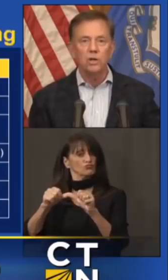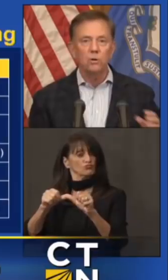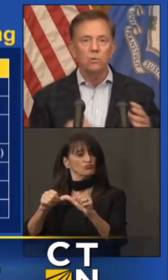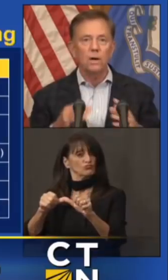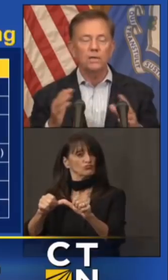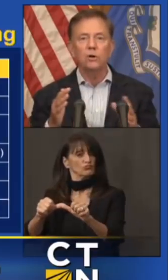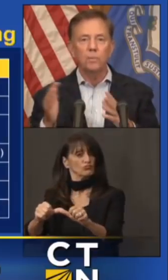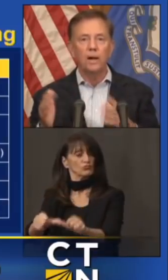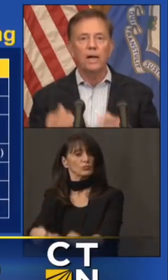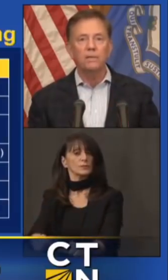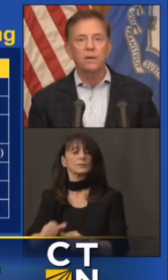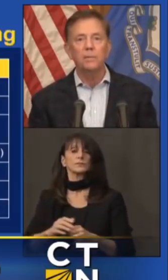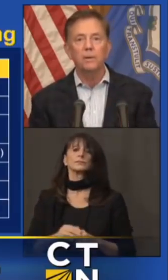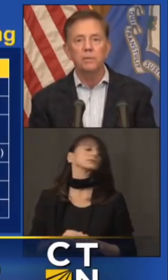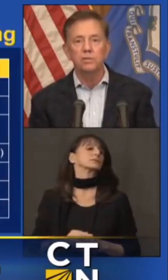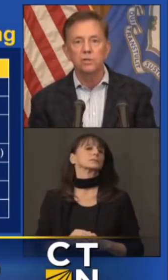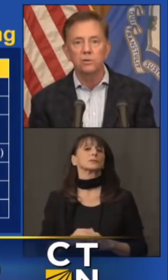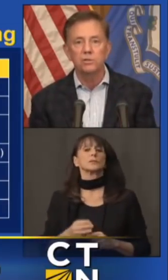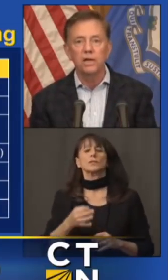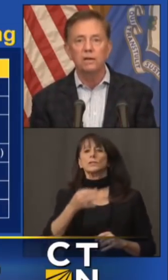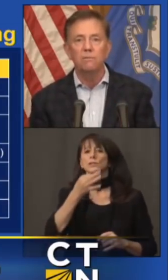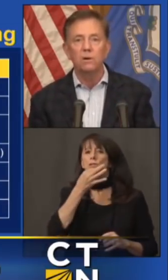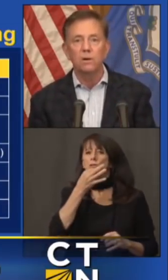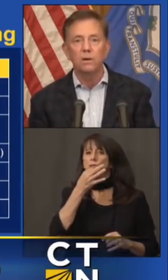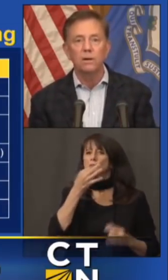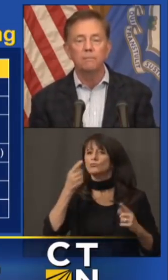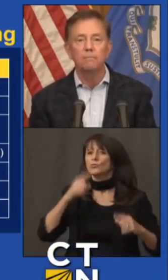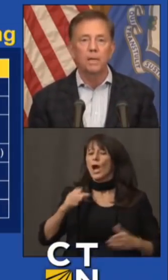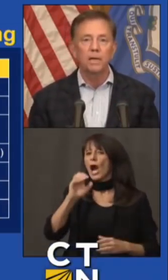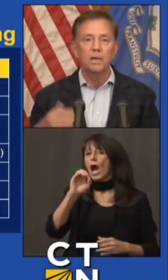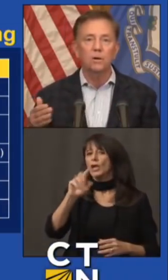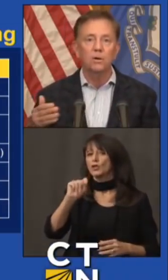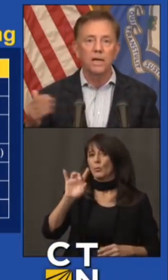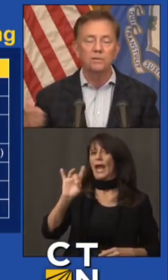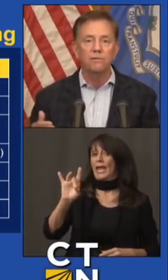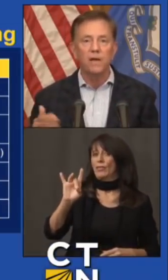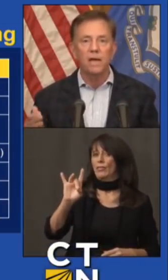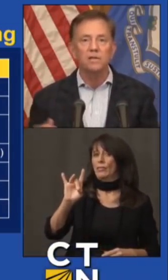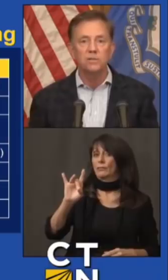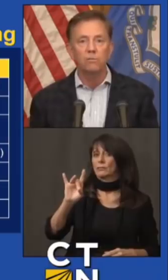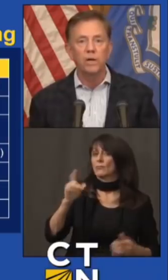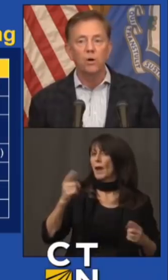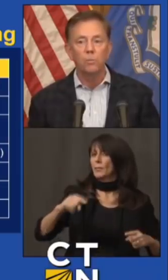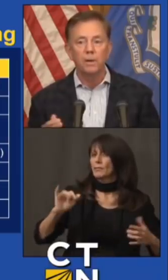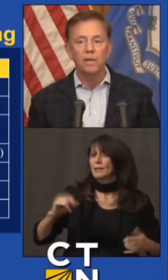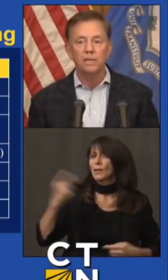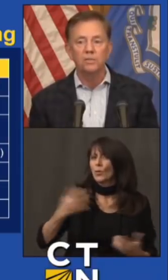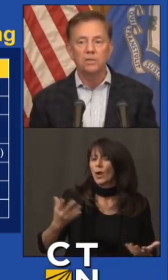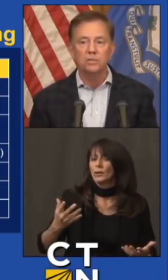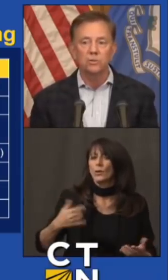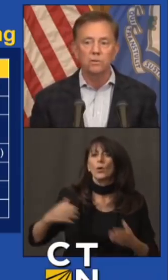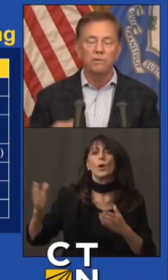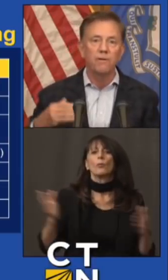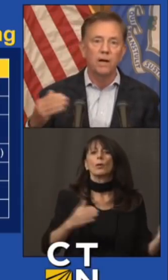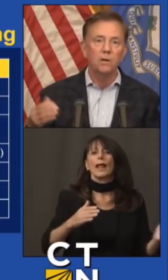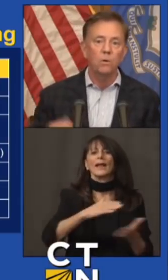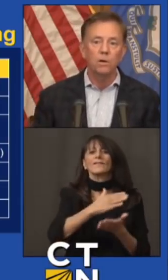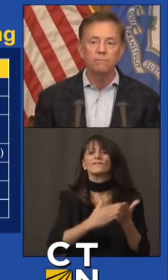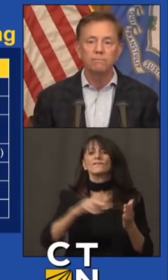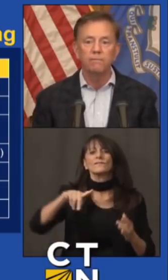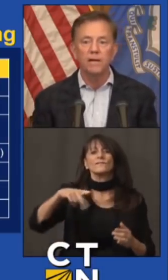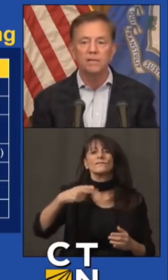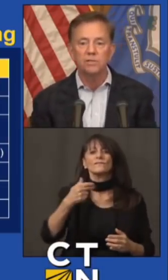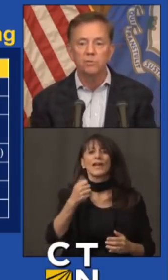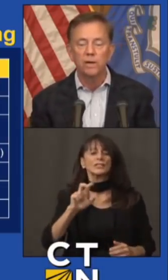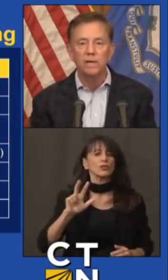So as you know, October 8th, coming up this Thursday, we're planning our next phase of reopening. It's sort of a